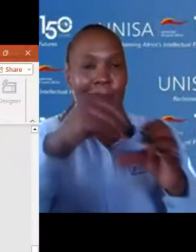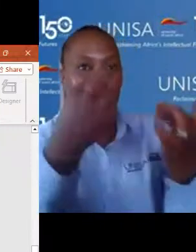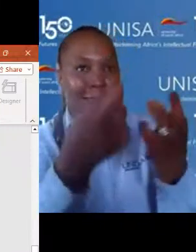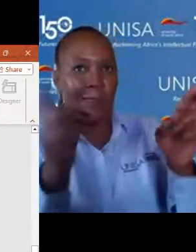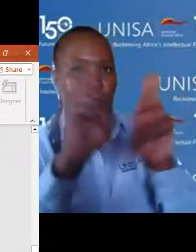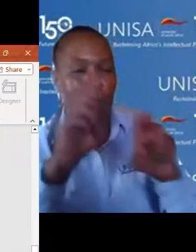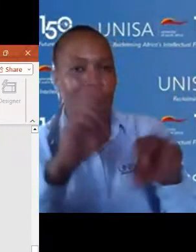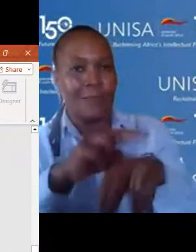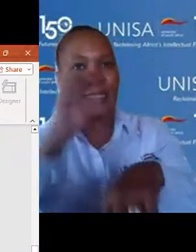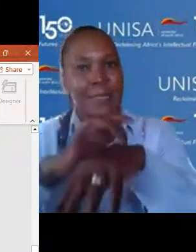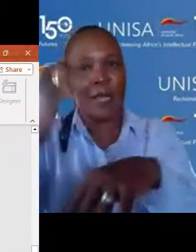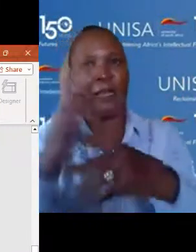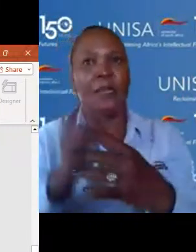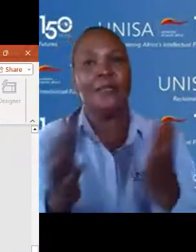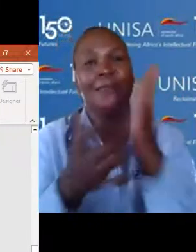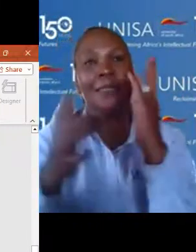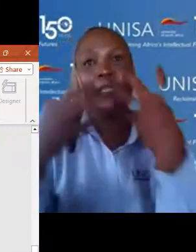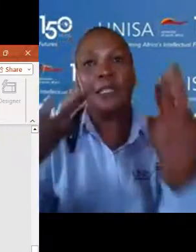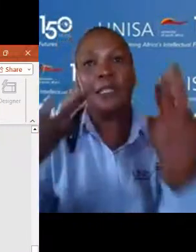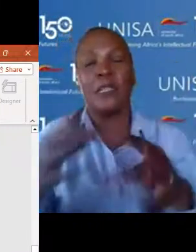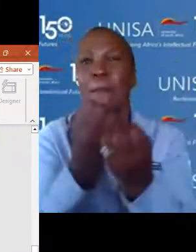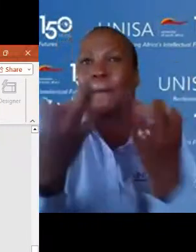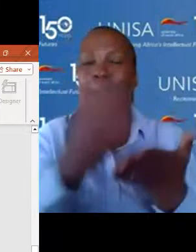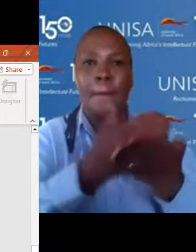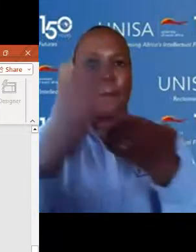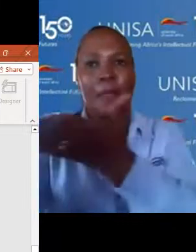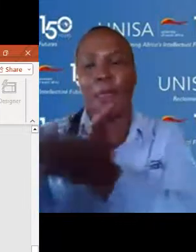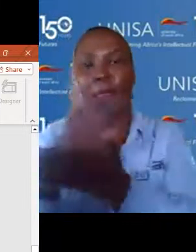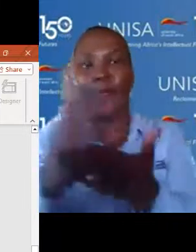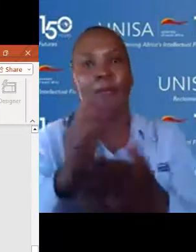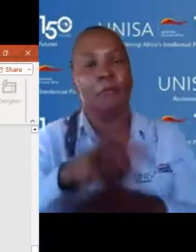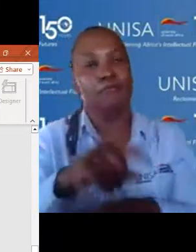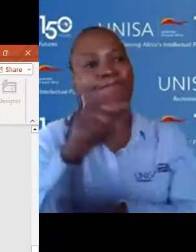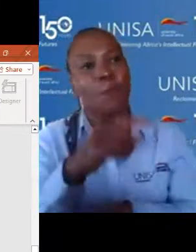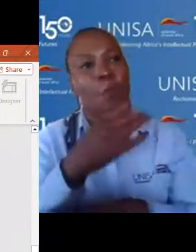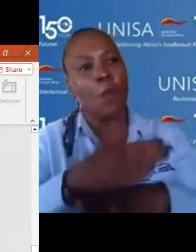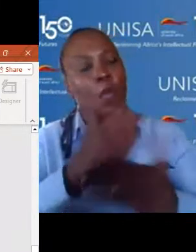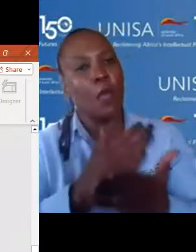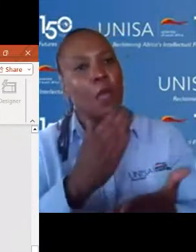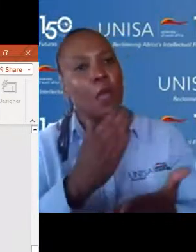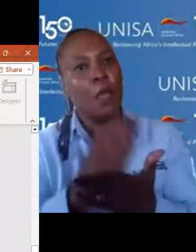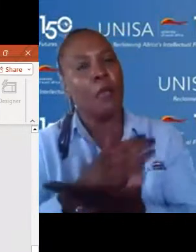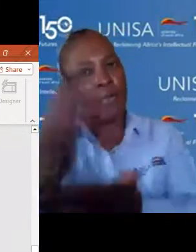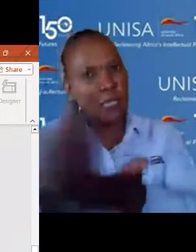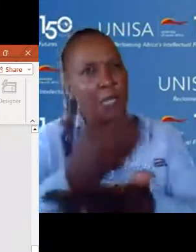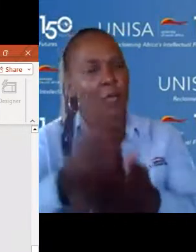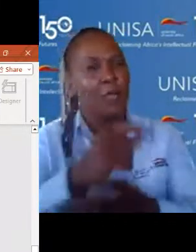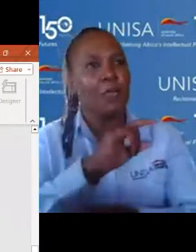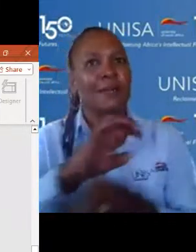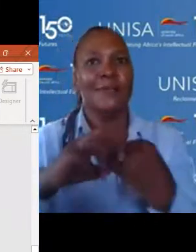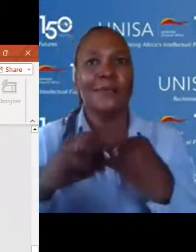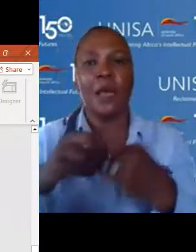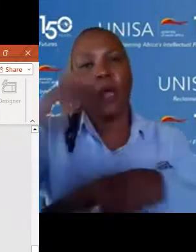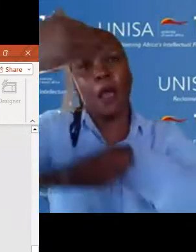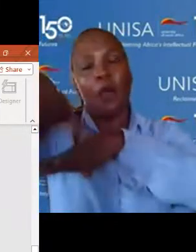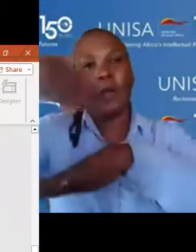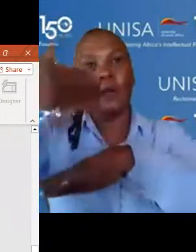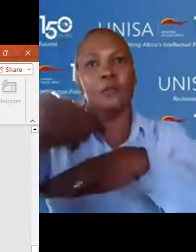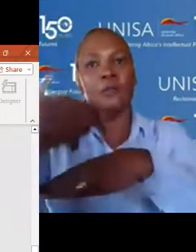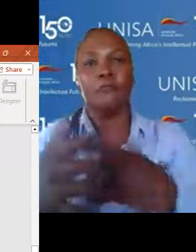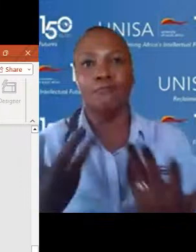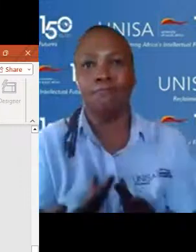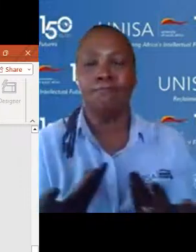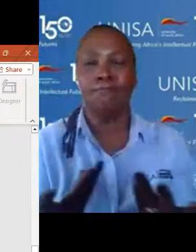which has so many aspects into it in order to make sure that you are safe when you're traveling outdoors and you